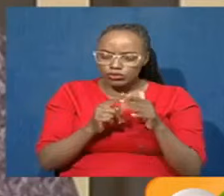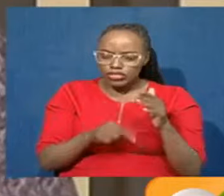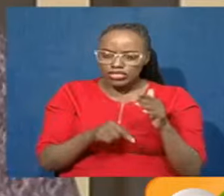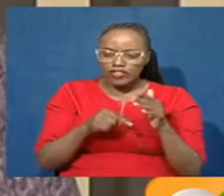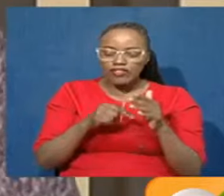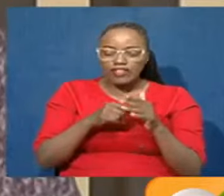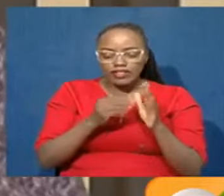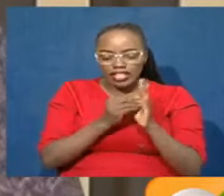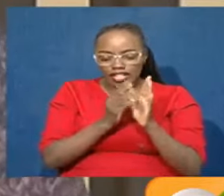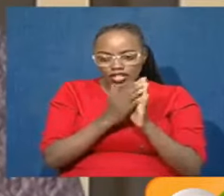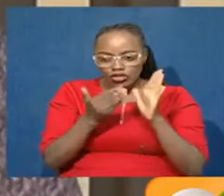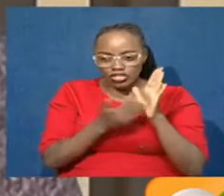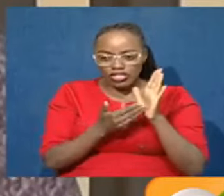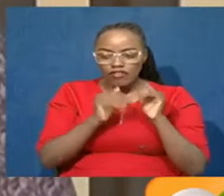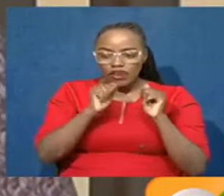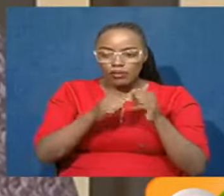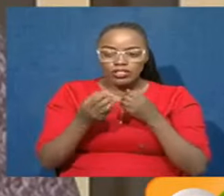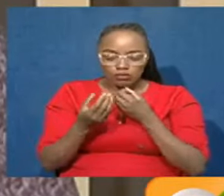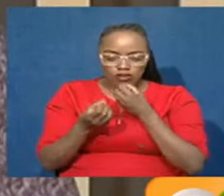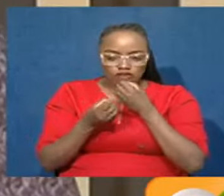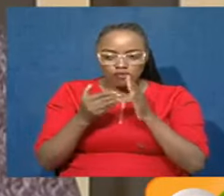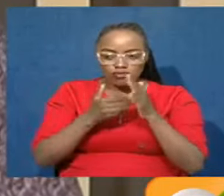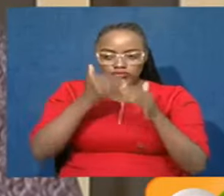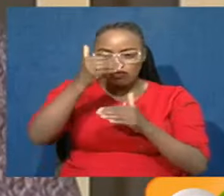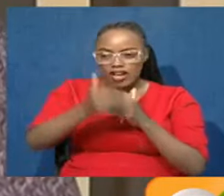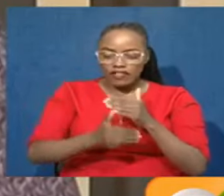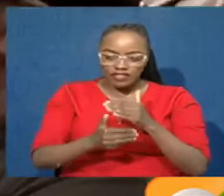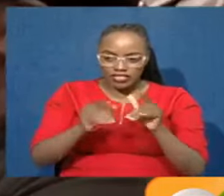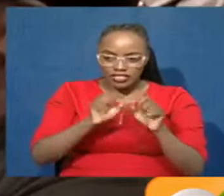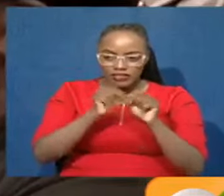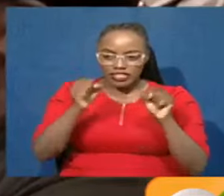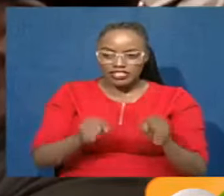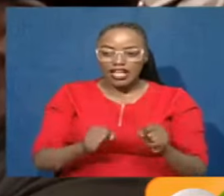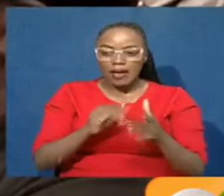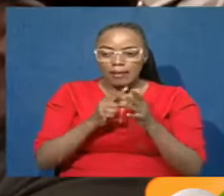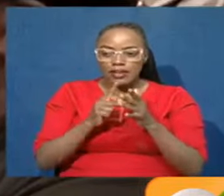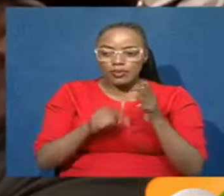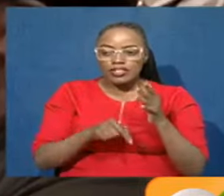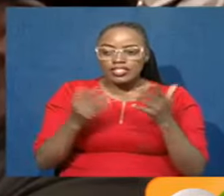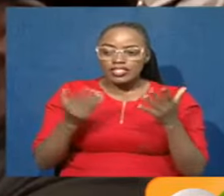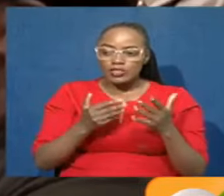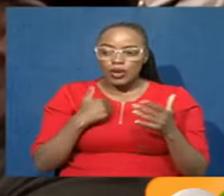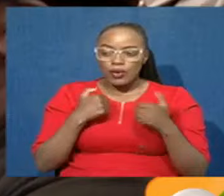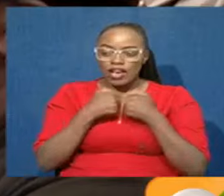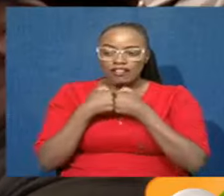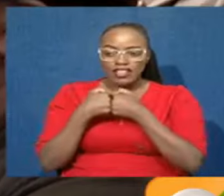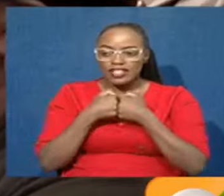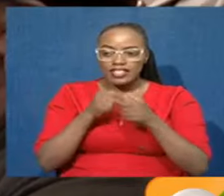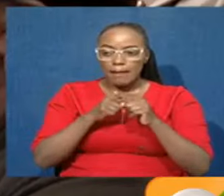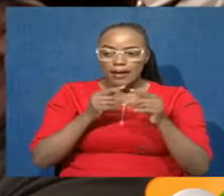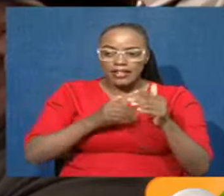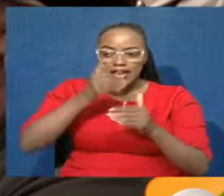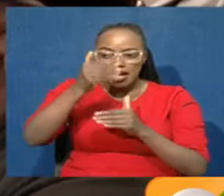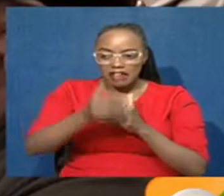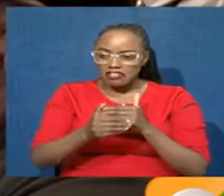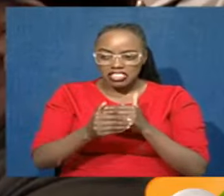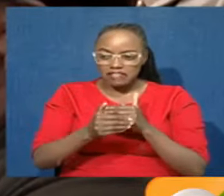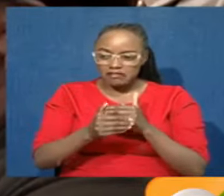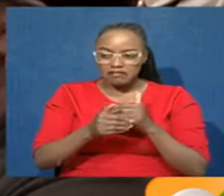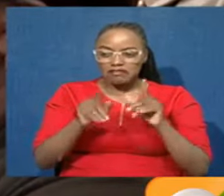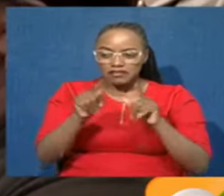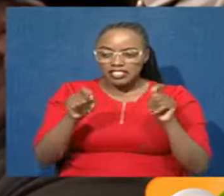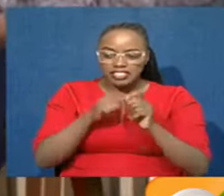records, so that we come and update the records thereafter in terms from the system. Mm-hmm. So that was where we faced challenges, but thereafter our